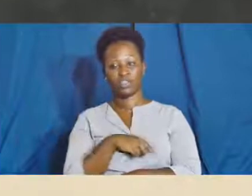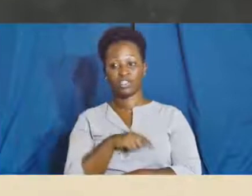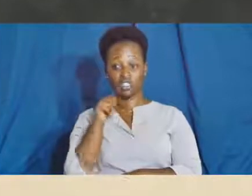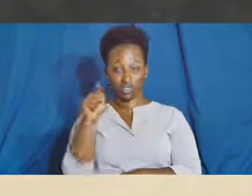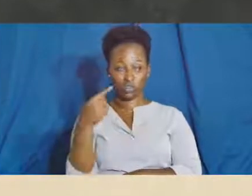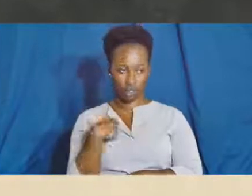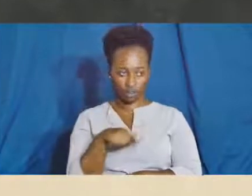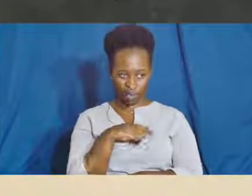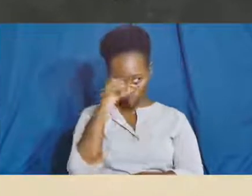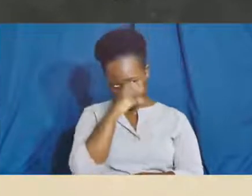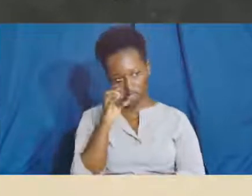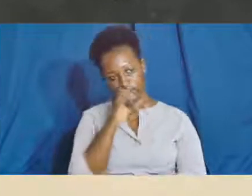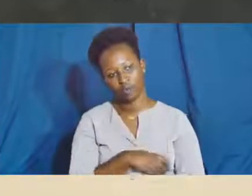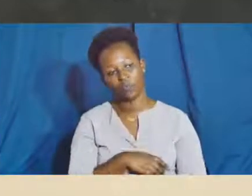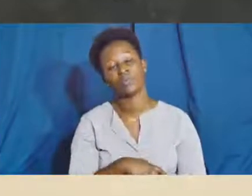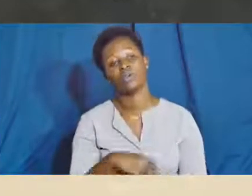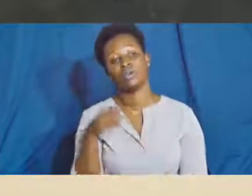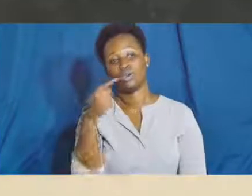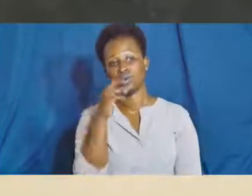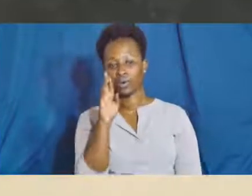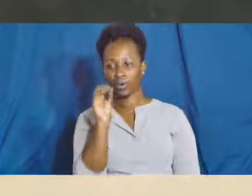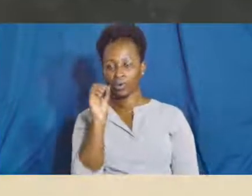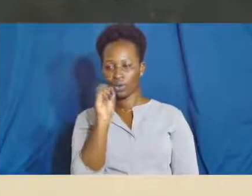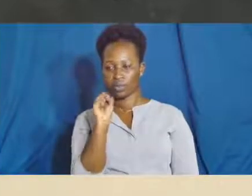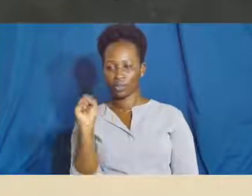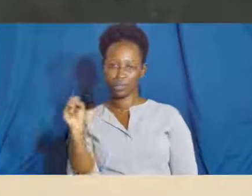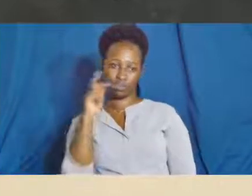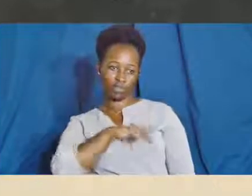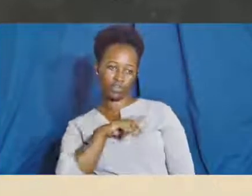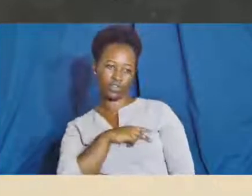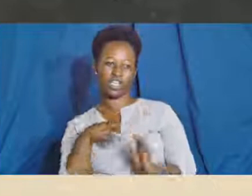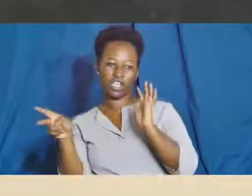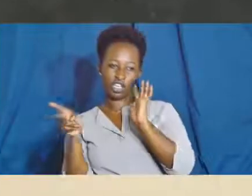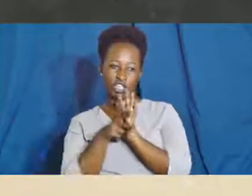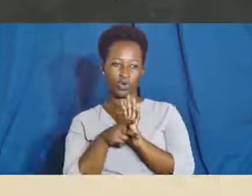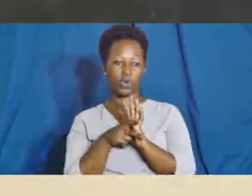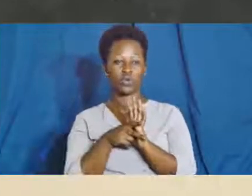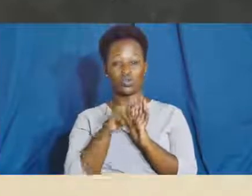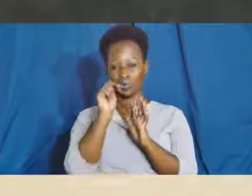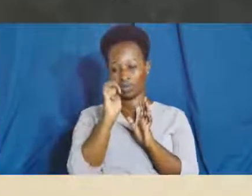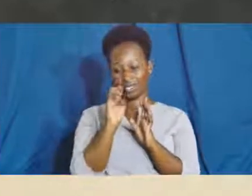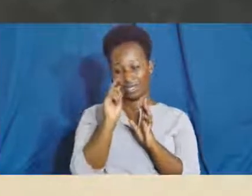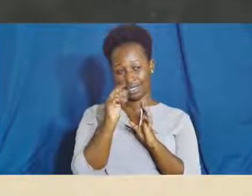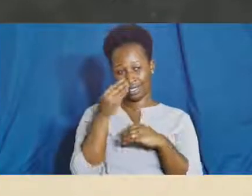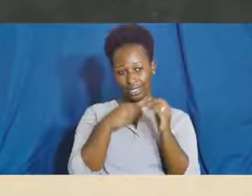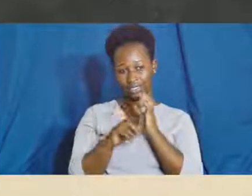profit. Gross profit is equal to net sales minus cost of sales. So this is our figure.